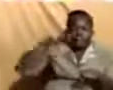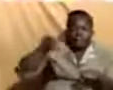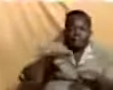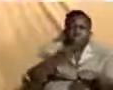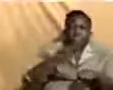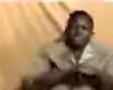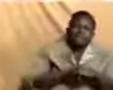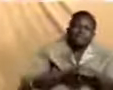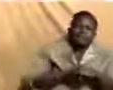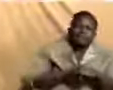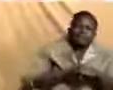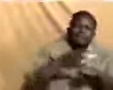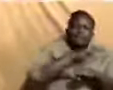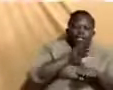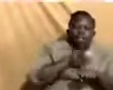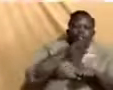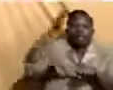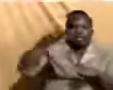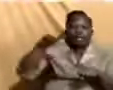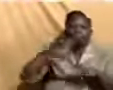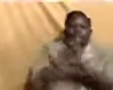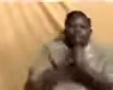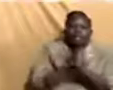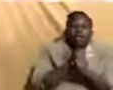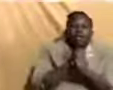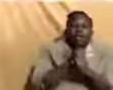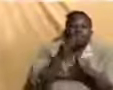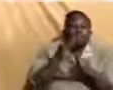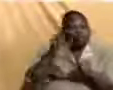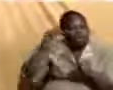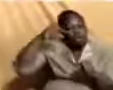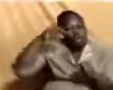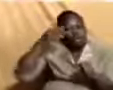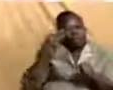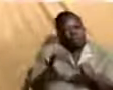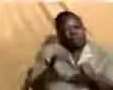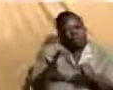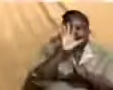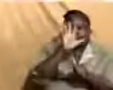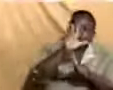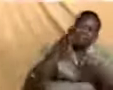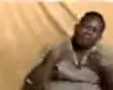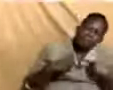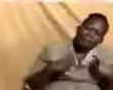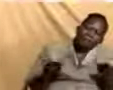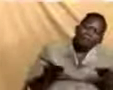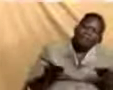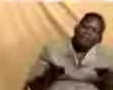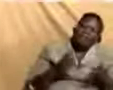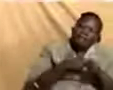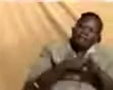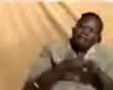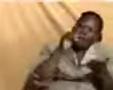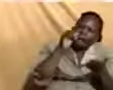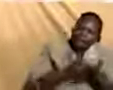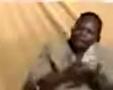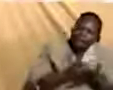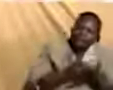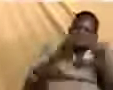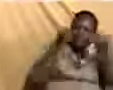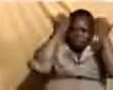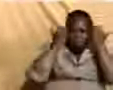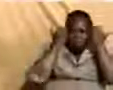Parliament repealed the provision of requiring a quorum to be 5 people, and then subsequently the court ruled